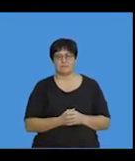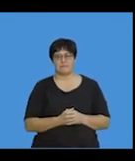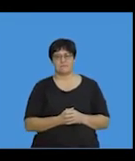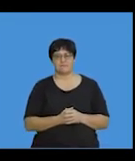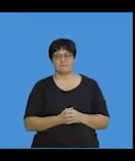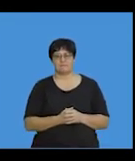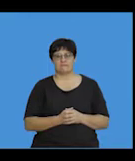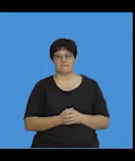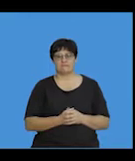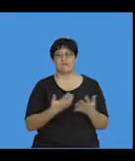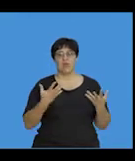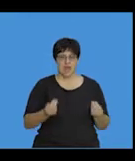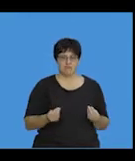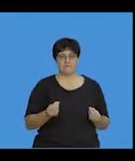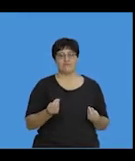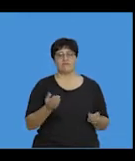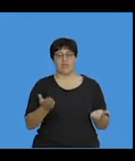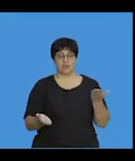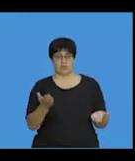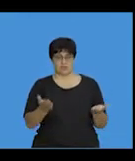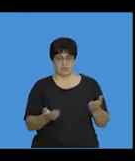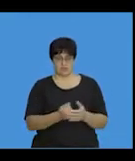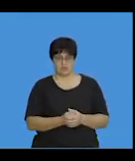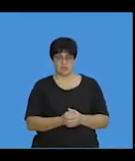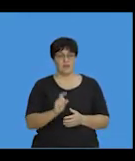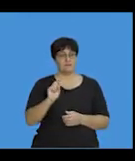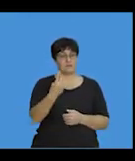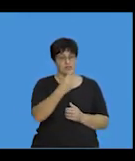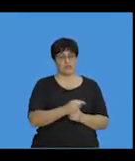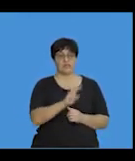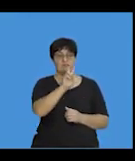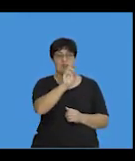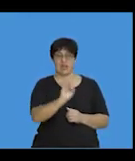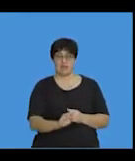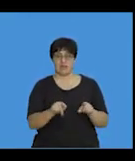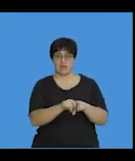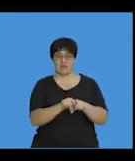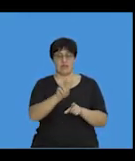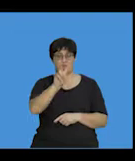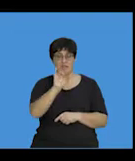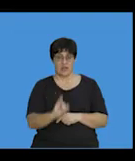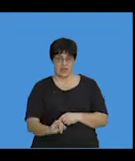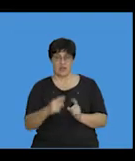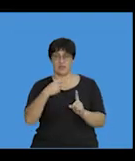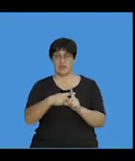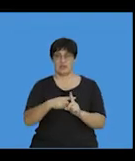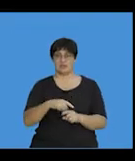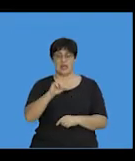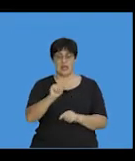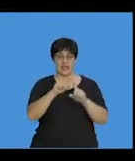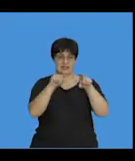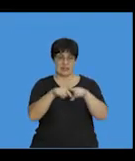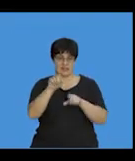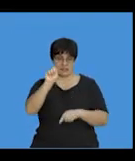course, we've got our equations. The first one is Vf equals Vi plus A delta